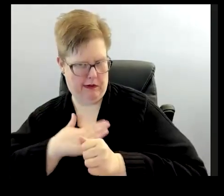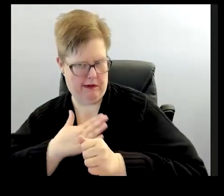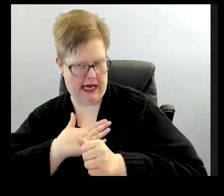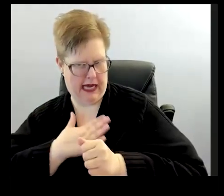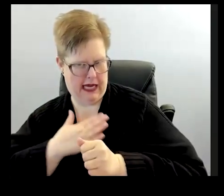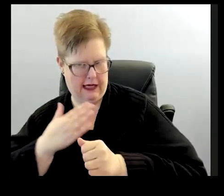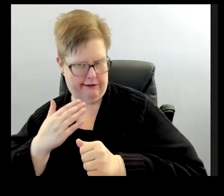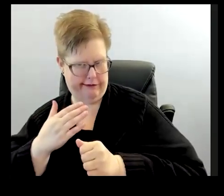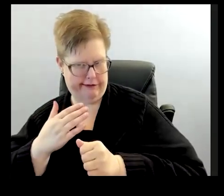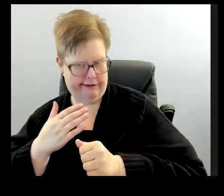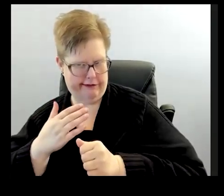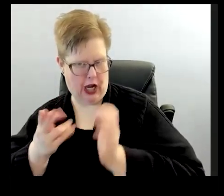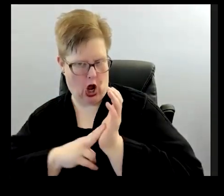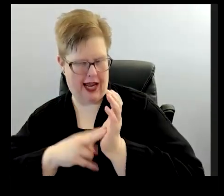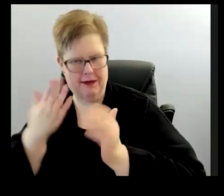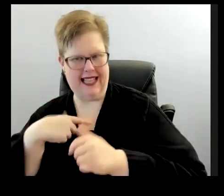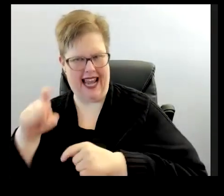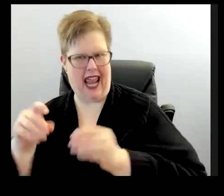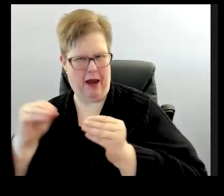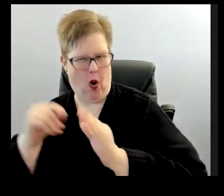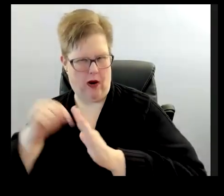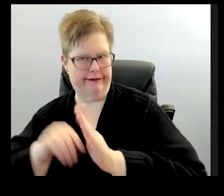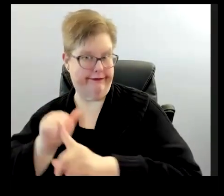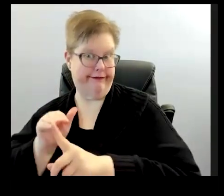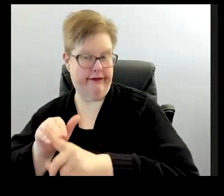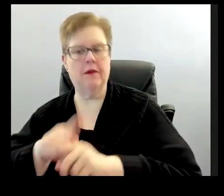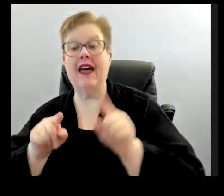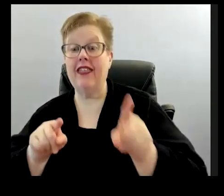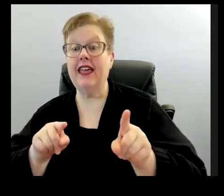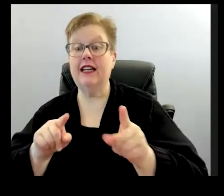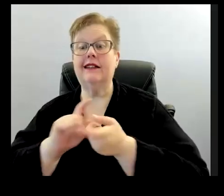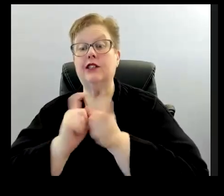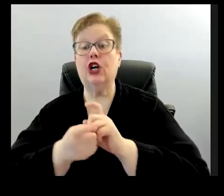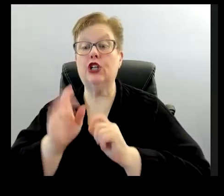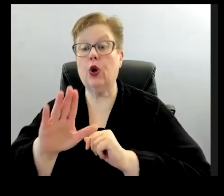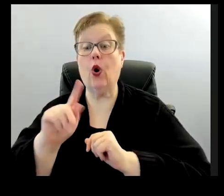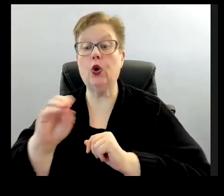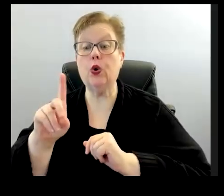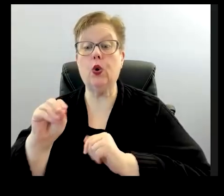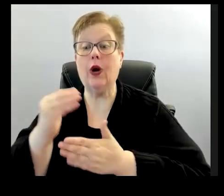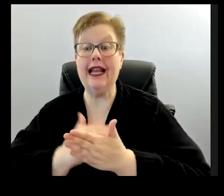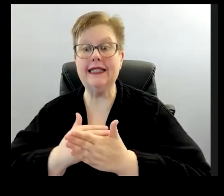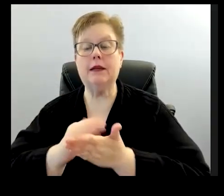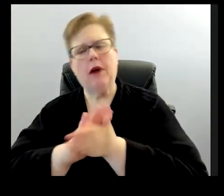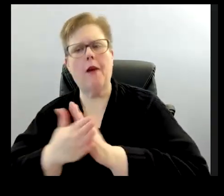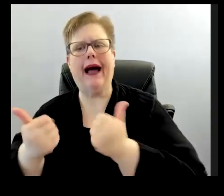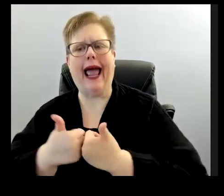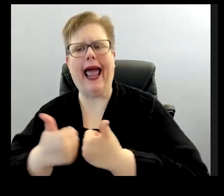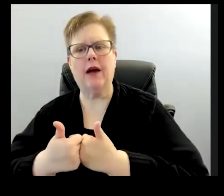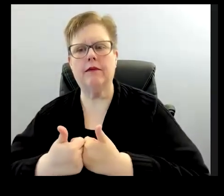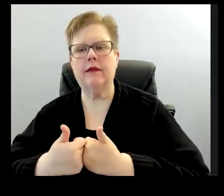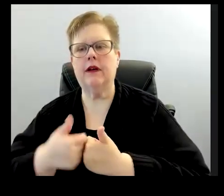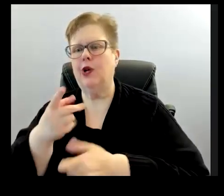nudging, me personally. But this essentially allows you to turn your to-do list into a game. You get